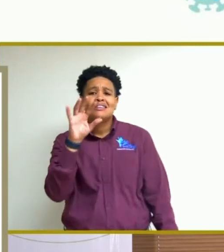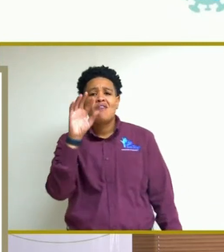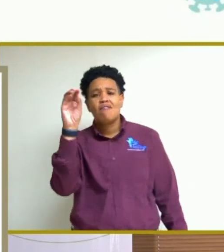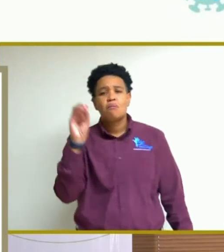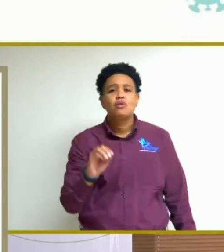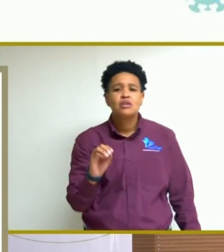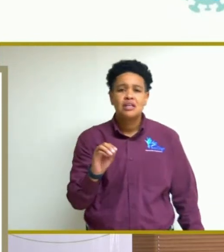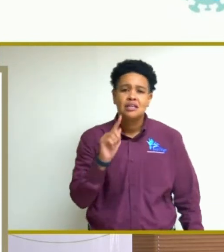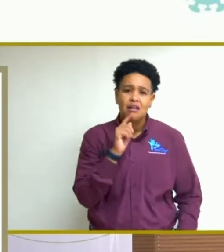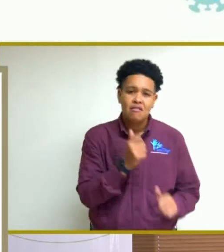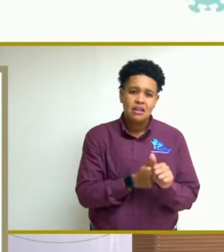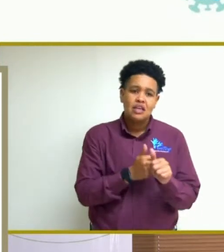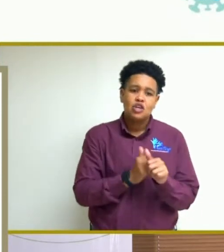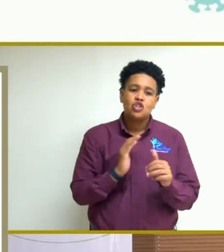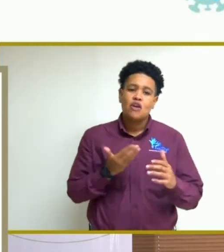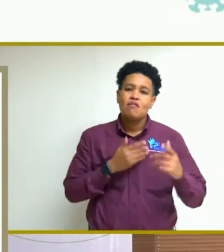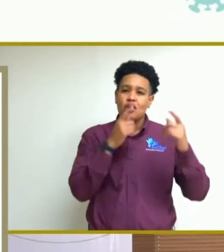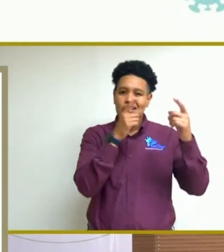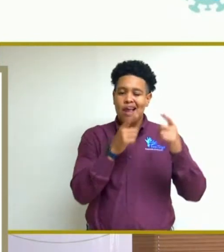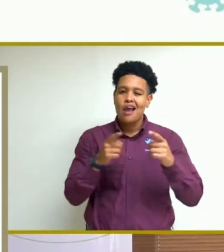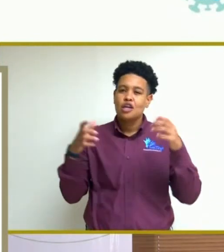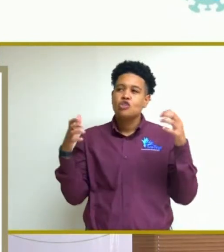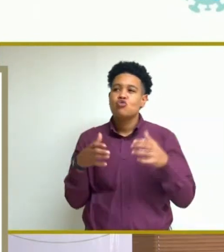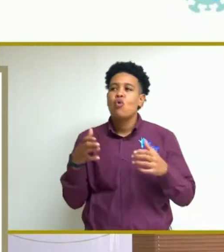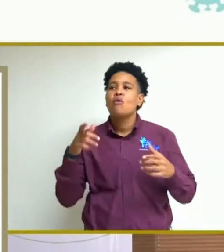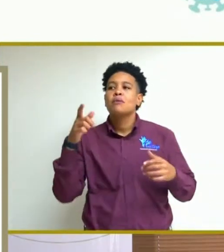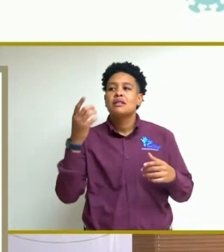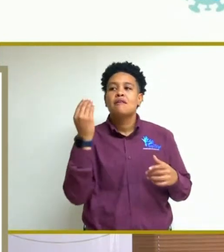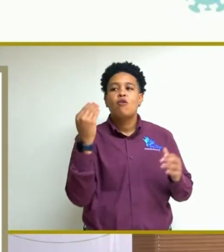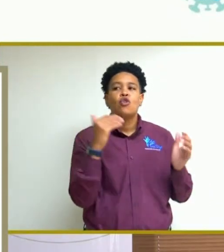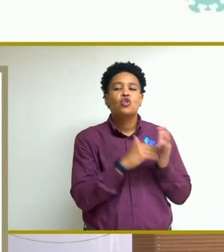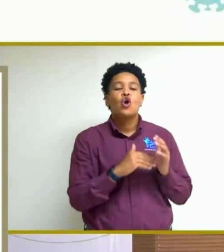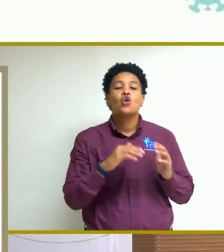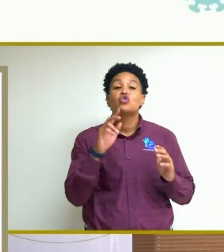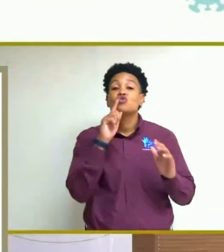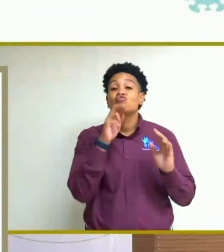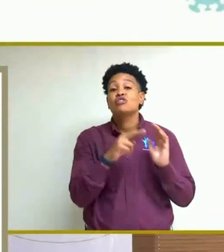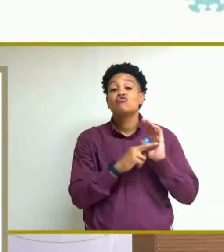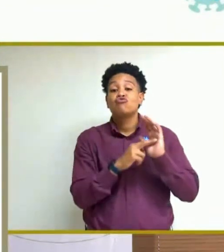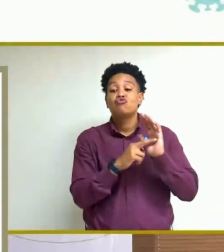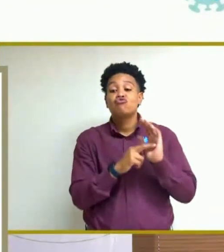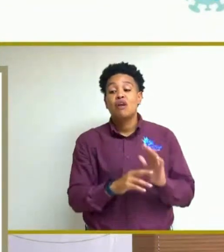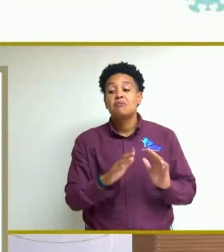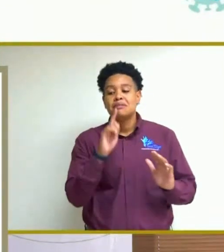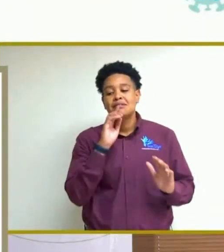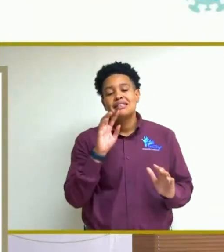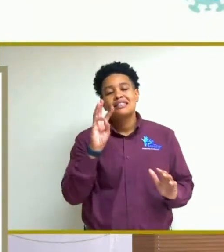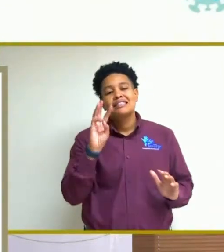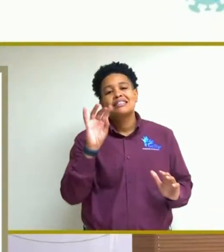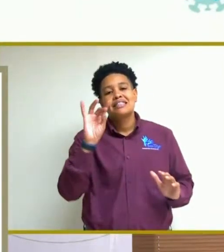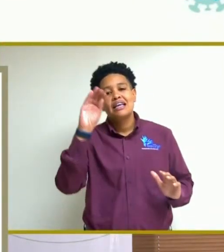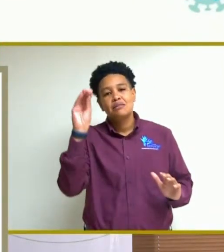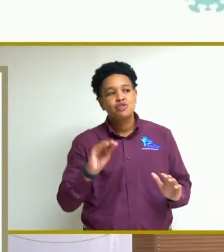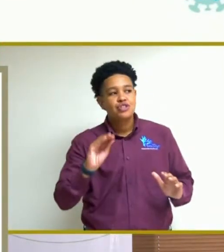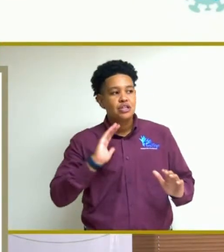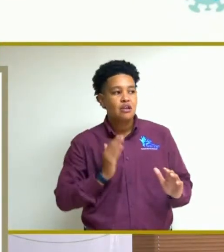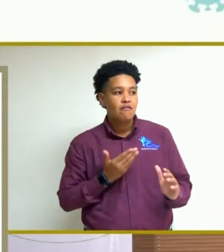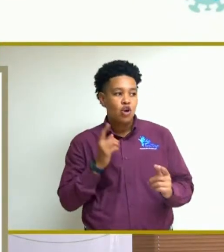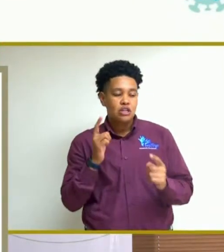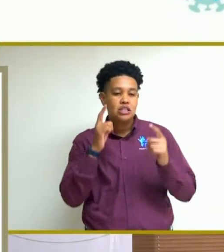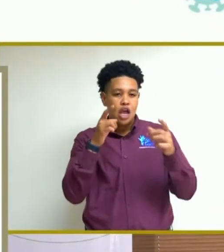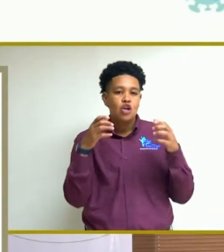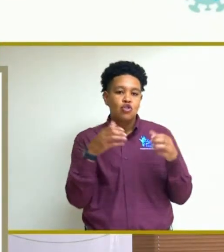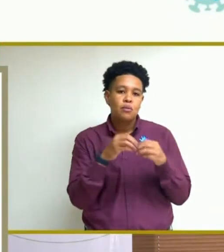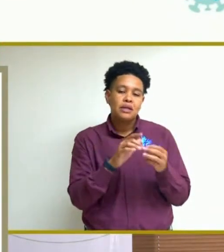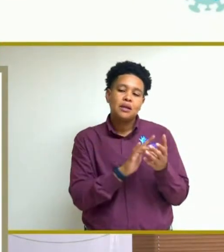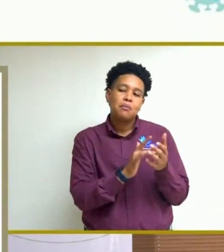65% of each of our target group. This 14,000 represents 68% of the target